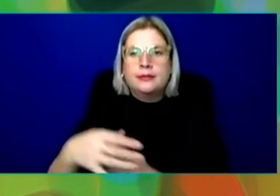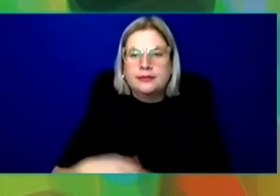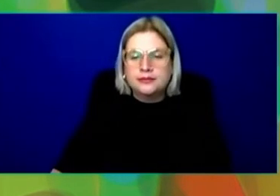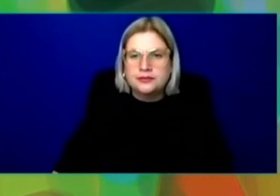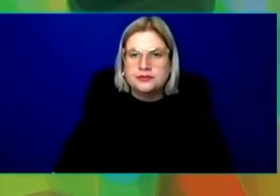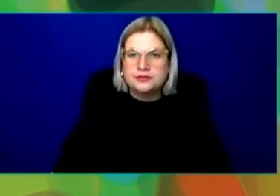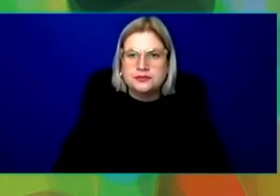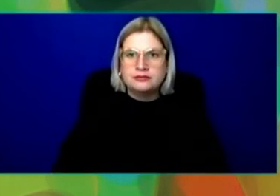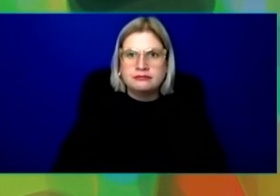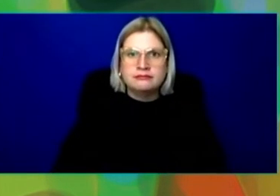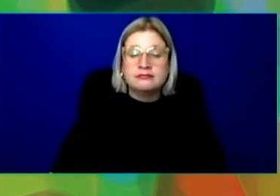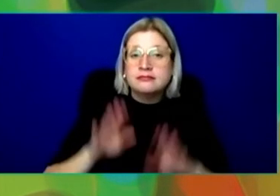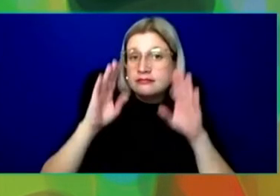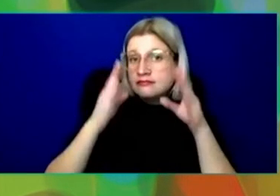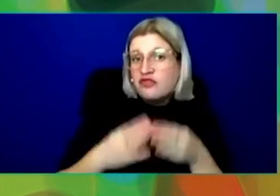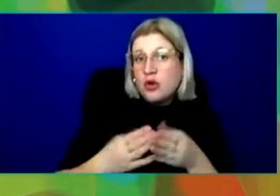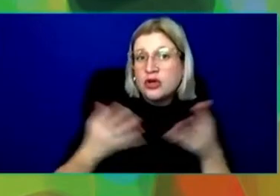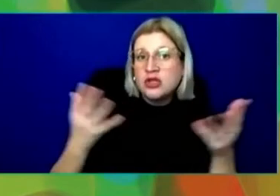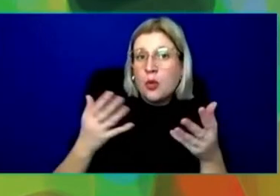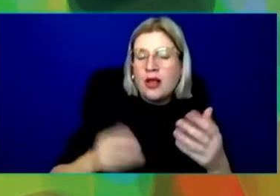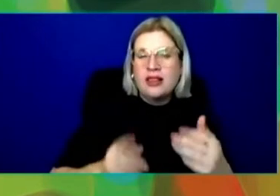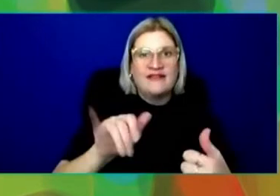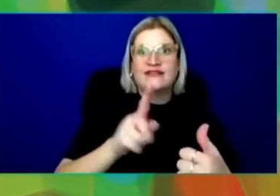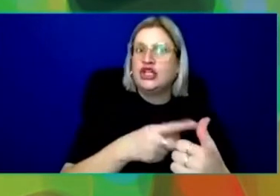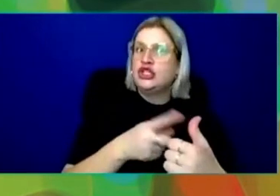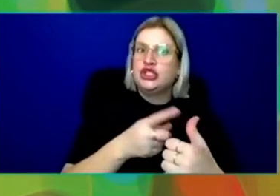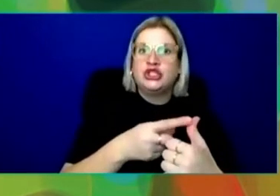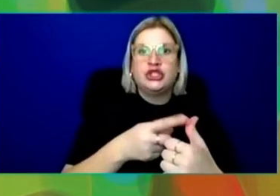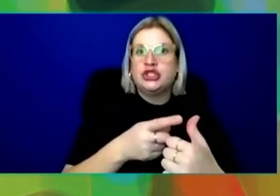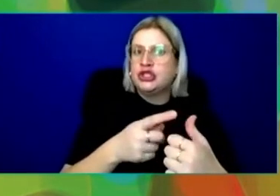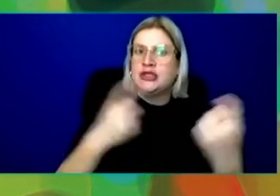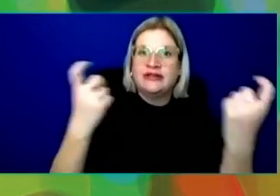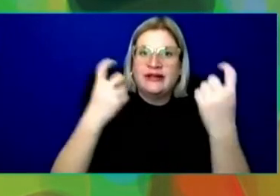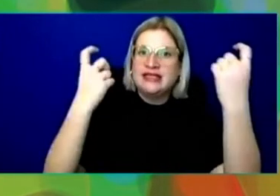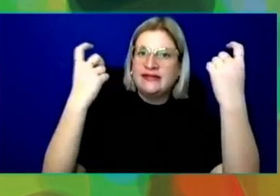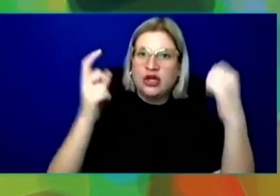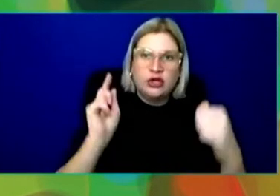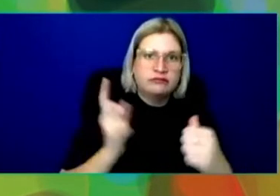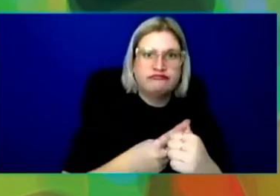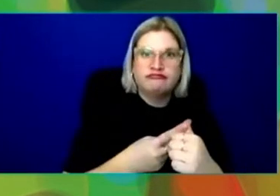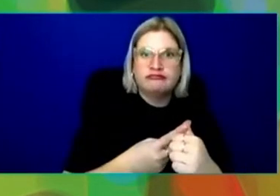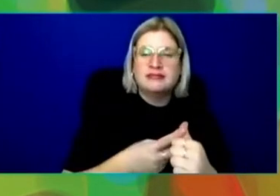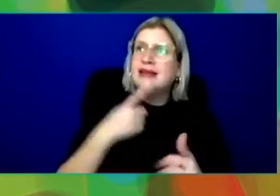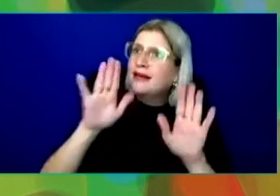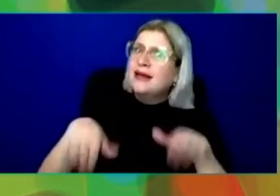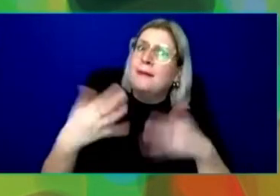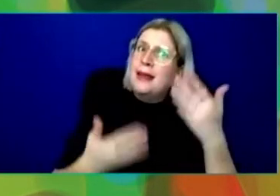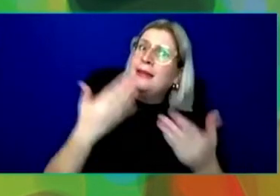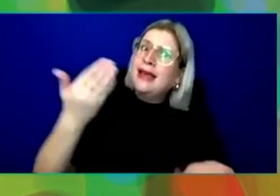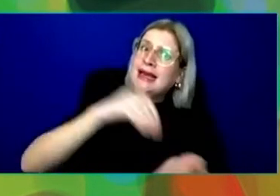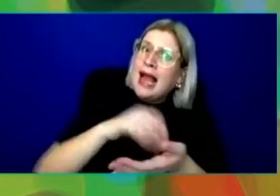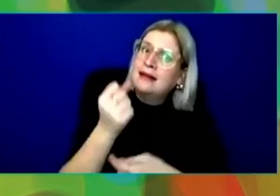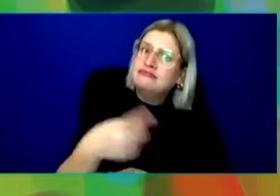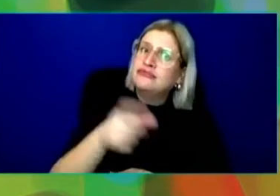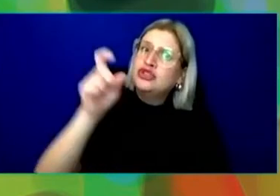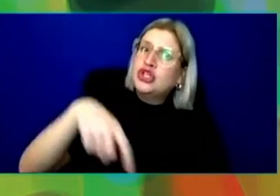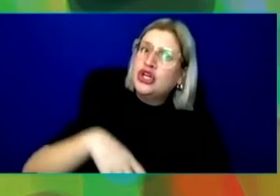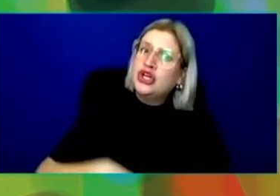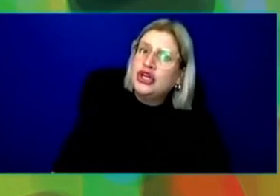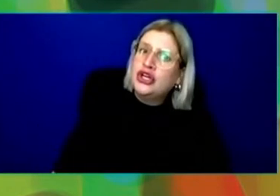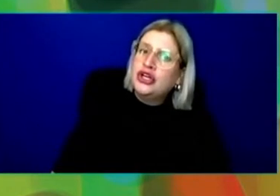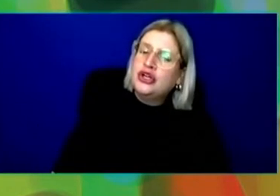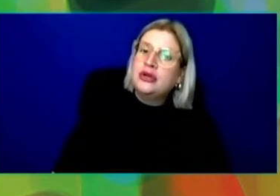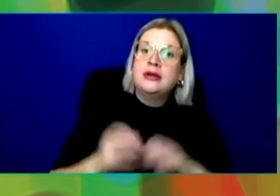were very much focused on the first one, and we were surprised and said, okay, I guess we should do it again. And we were able